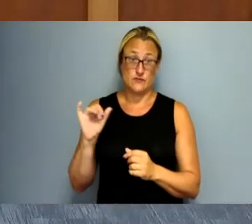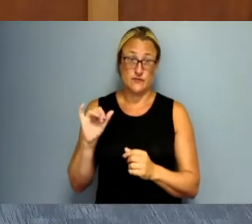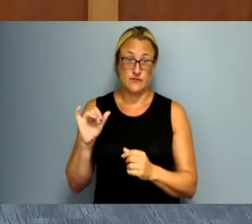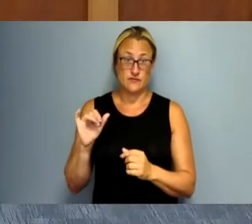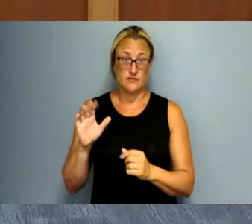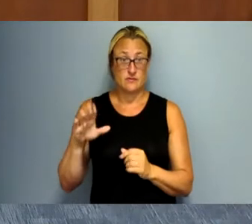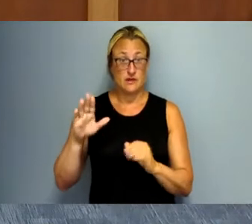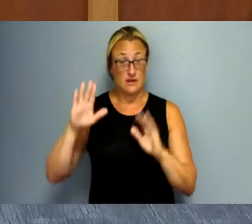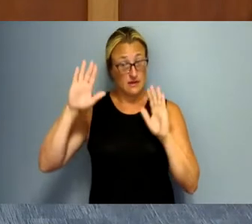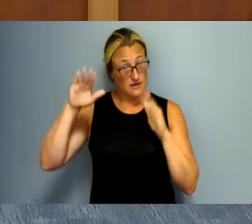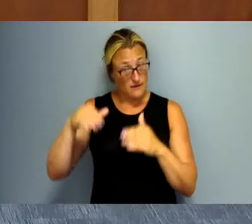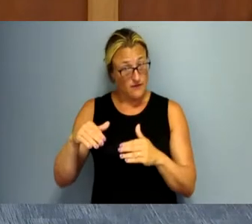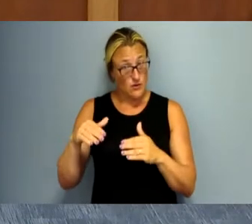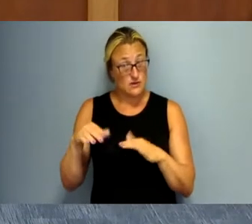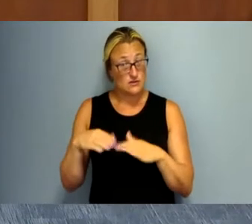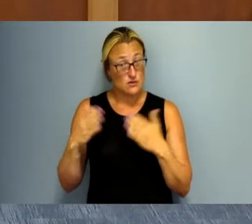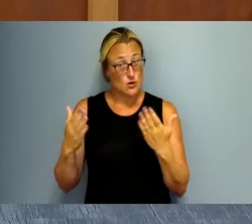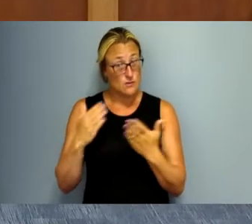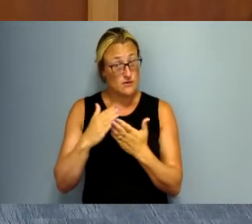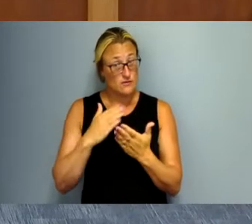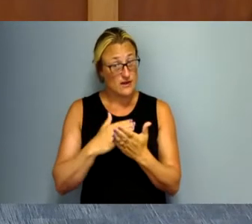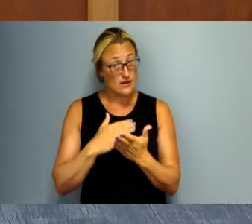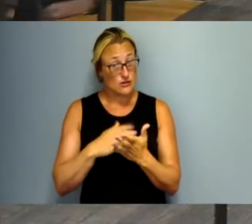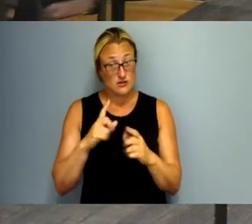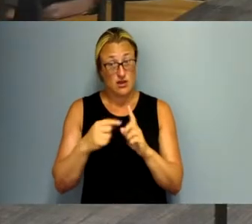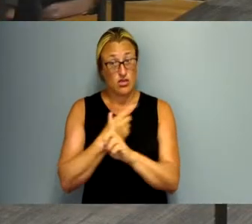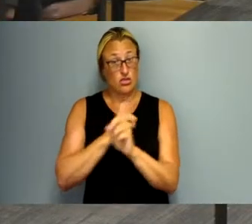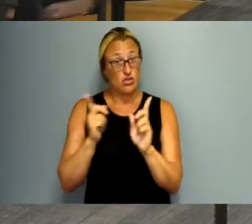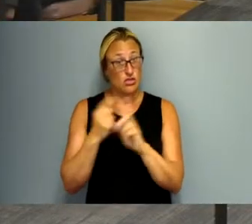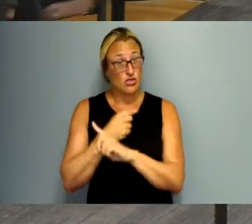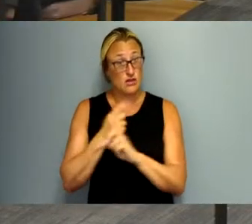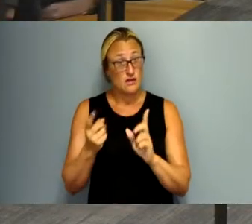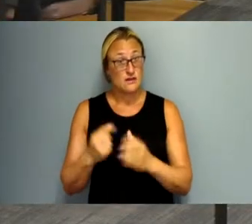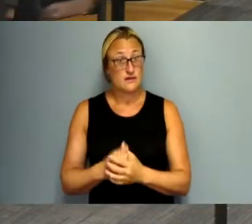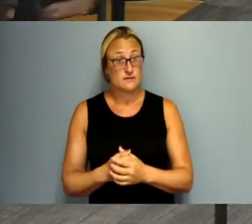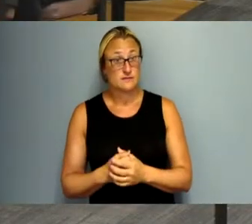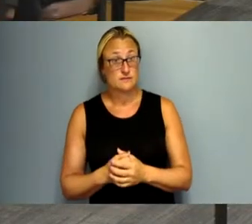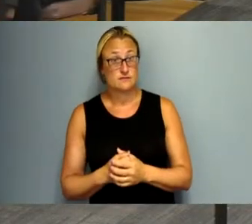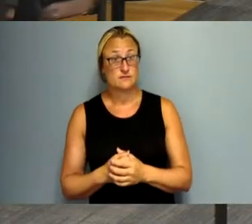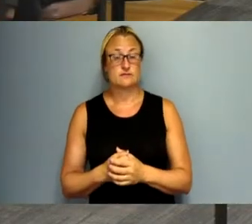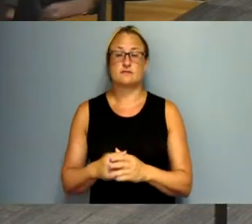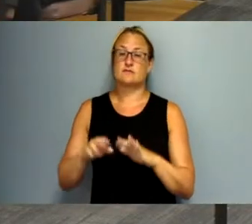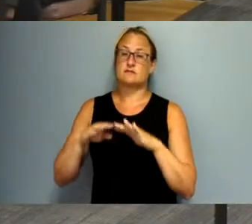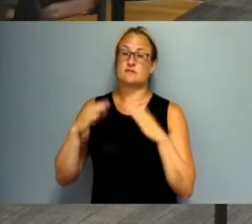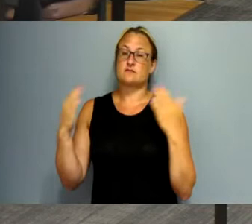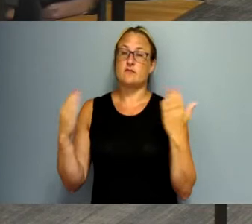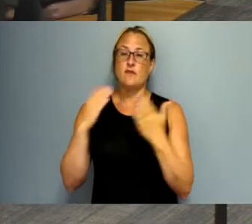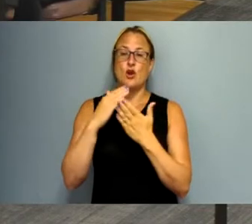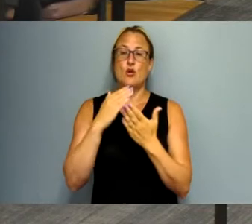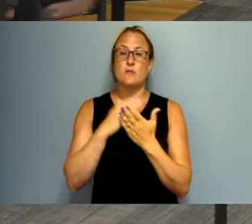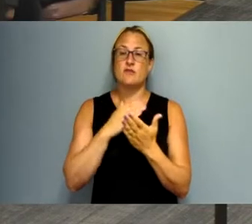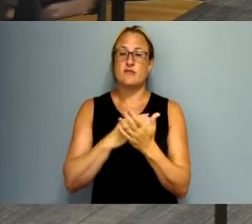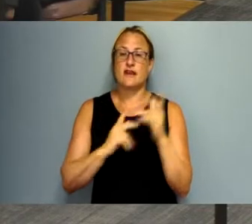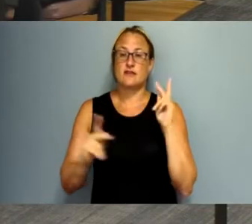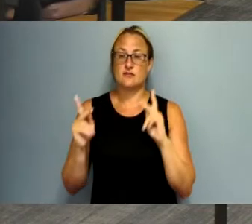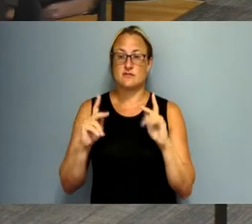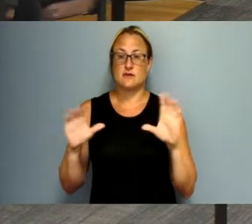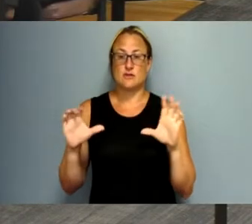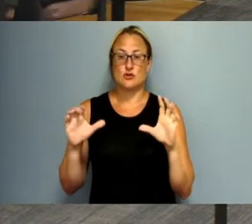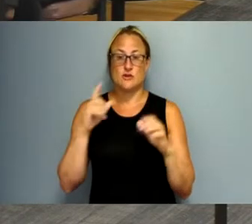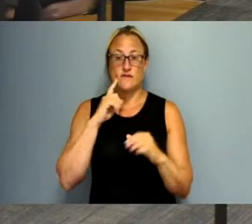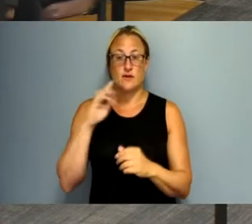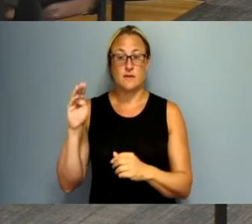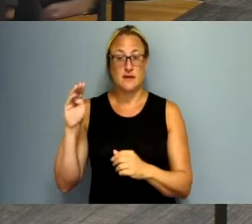on open records, you have to focus on open records. The open records people are doing it for Montgomery County and Bucks